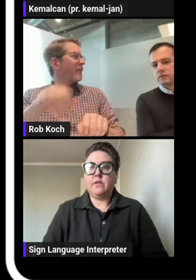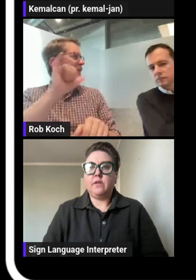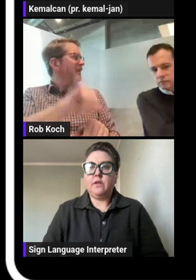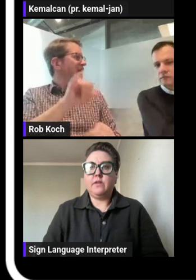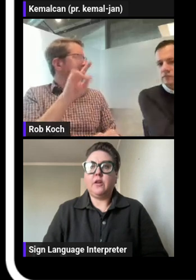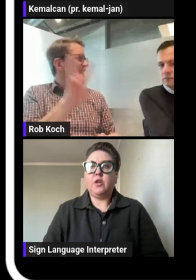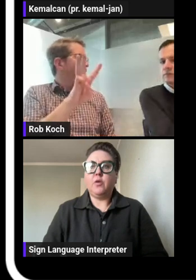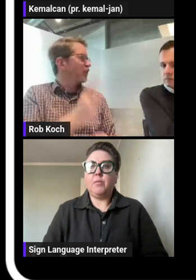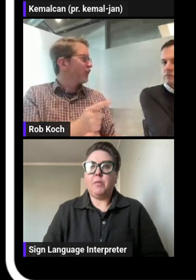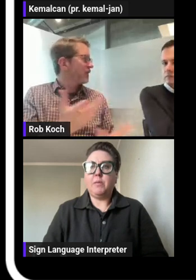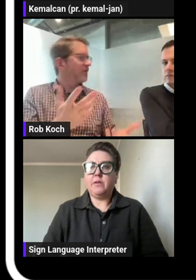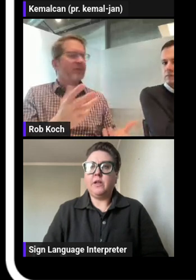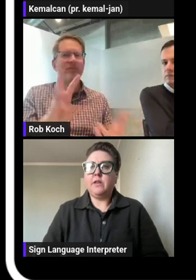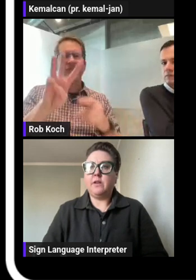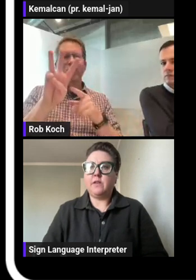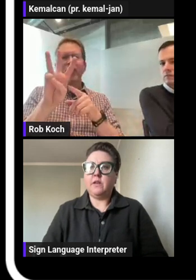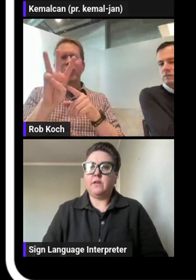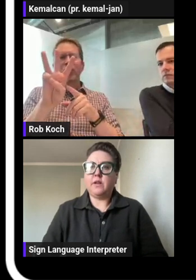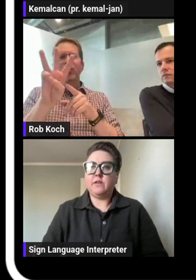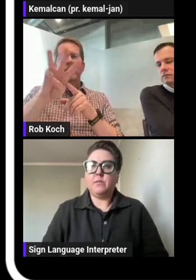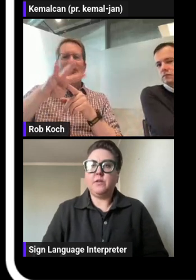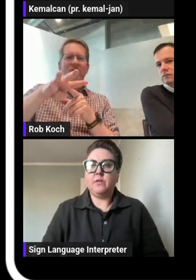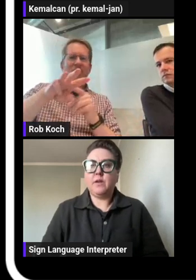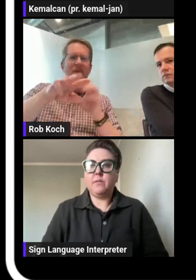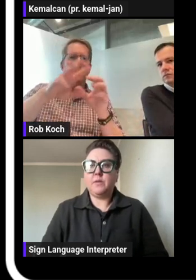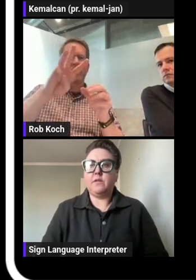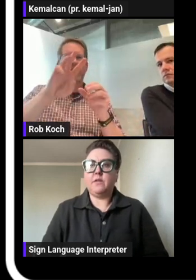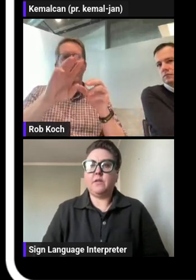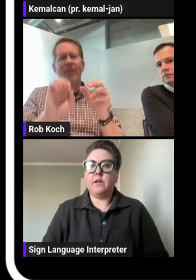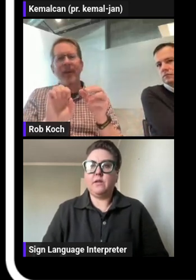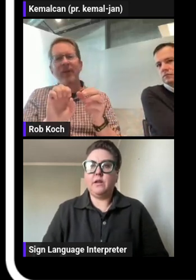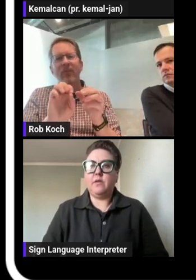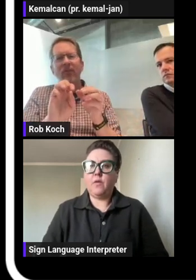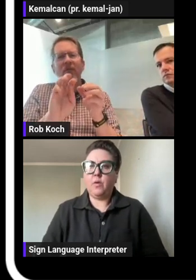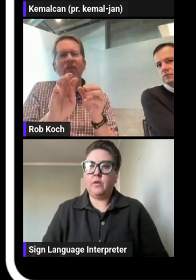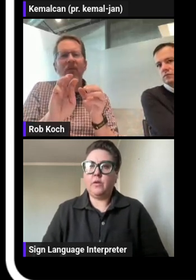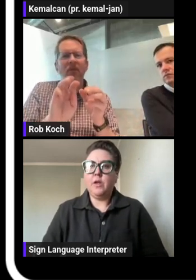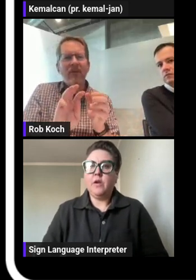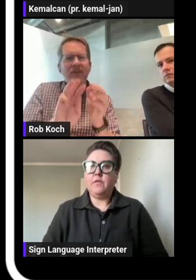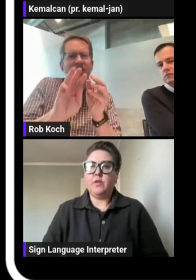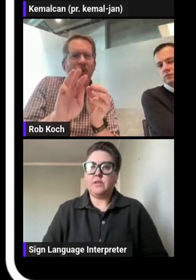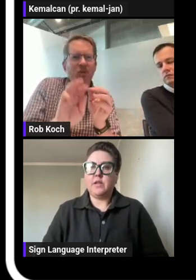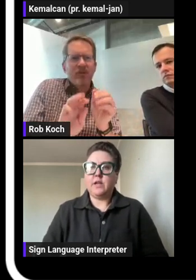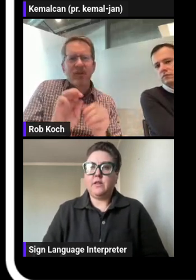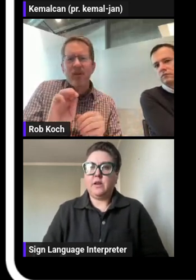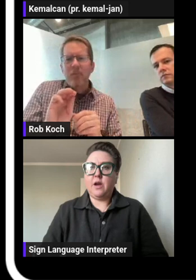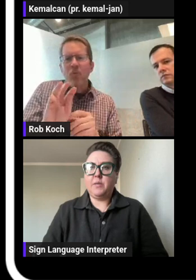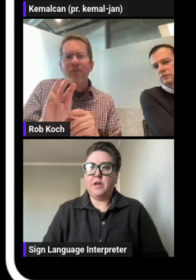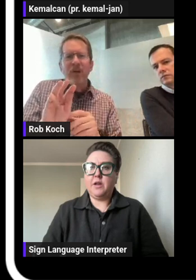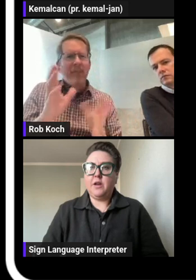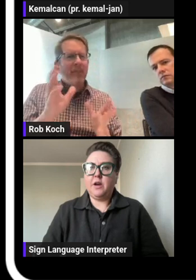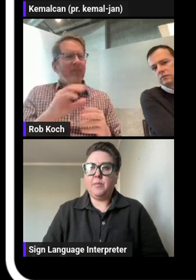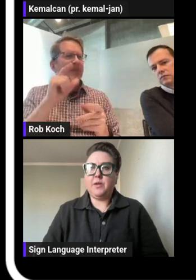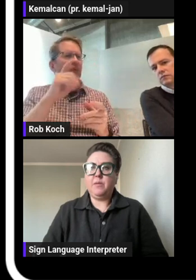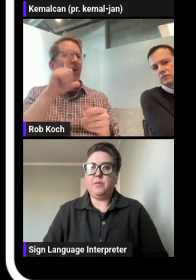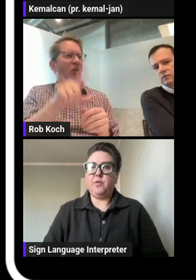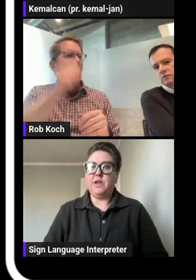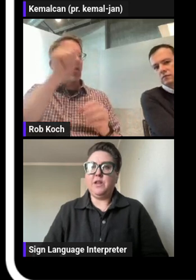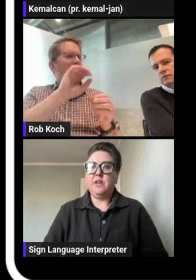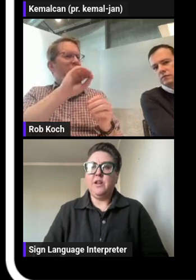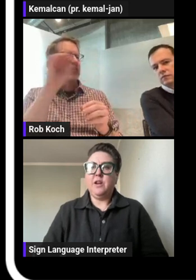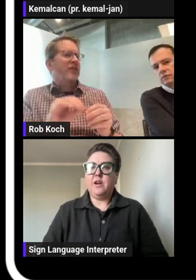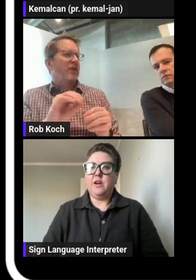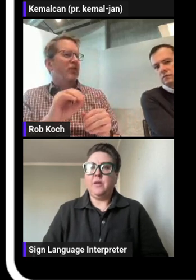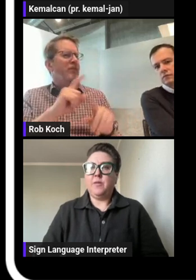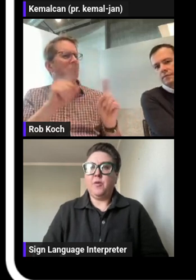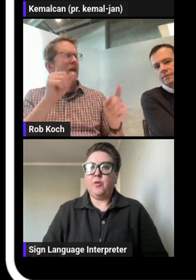like this, is that a lower probability that it's going to detect a W, right? Because it's like leaning forward versus like the coming up in